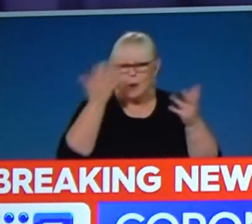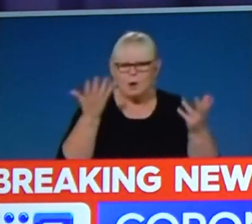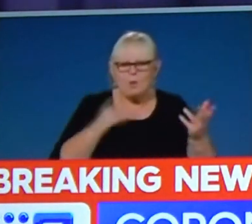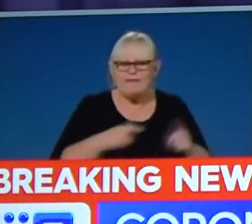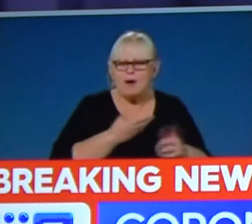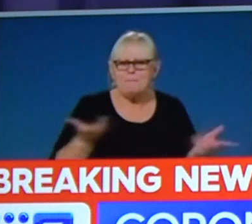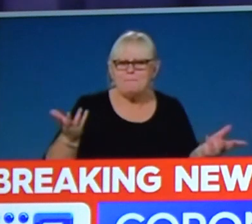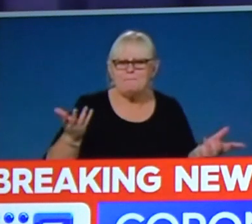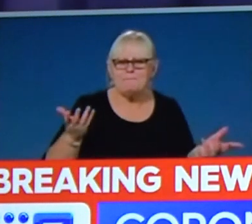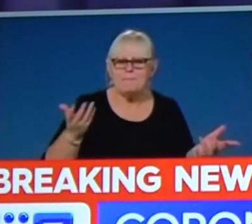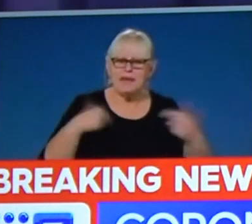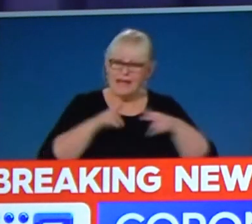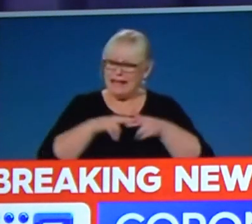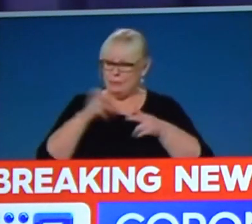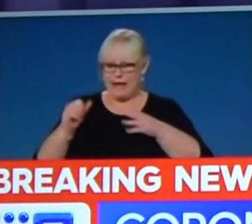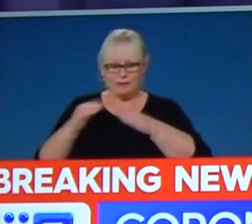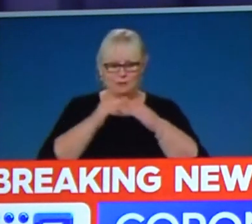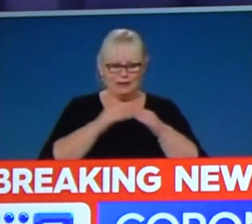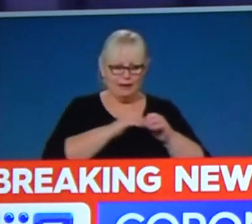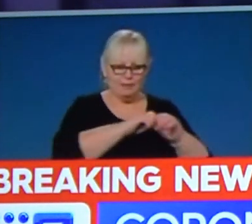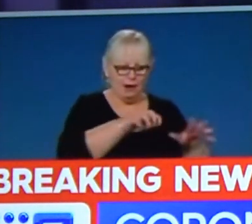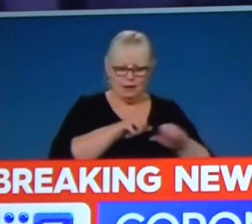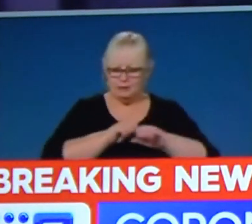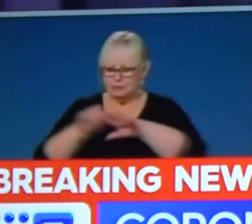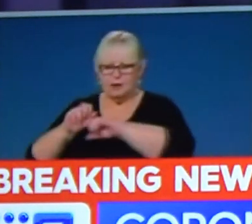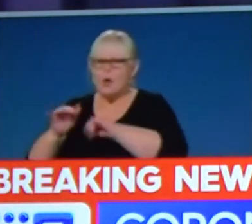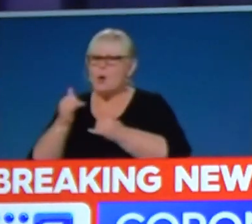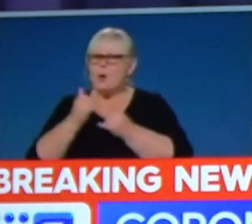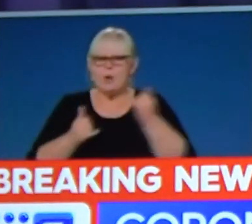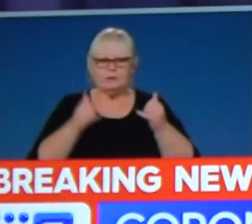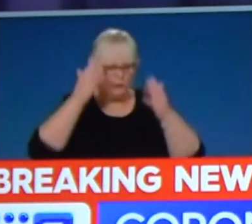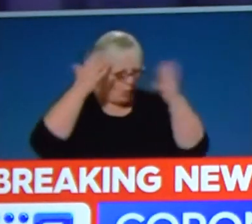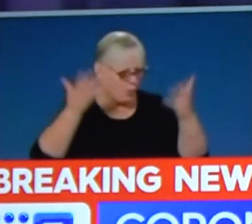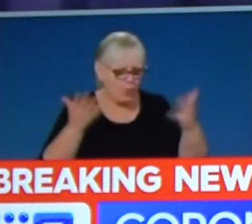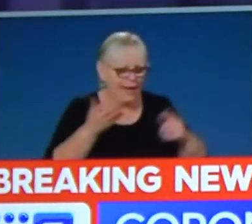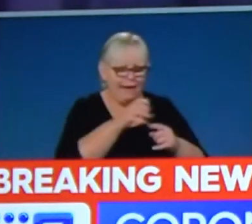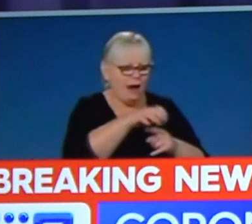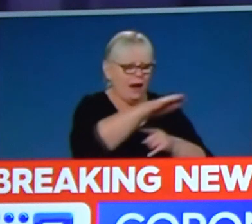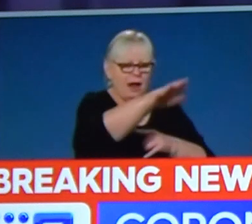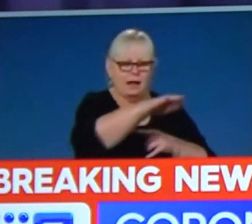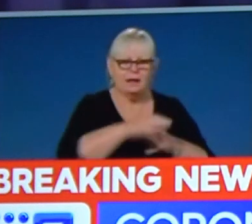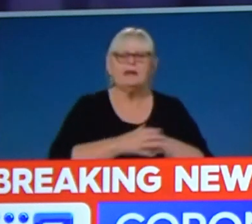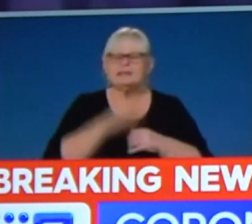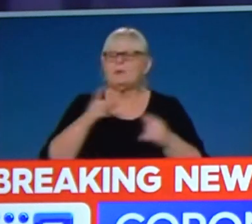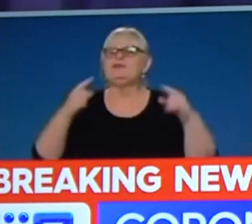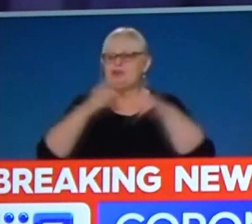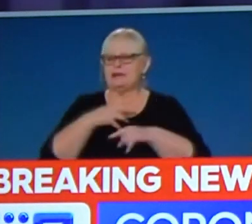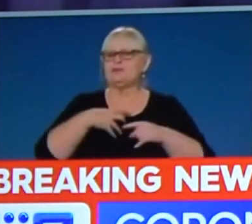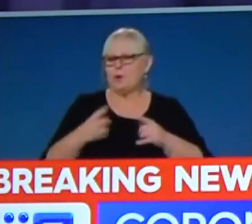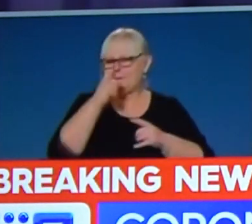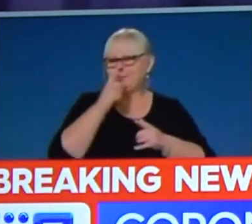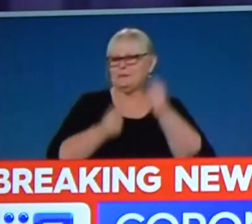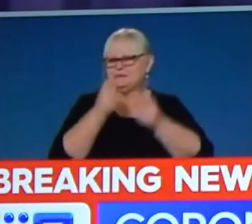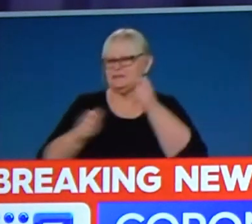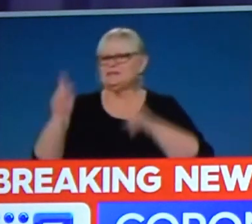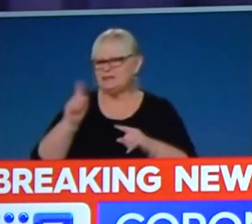because if you have outbreaks in the community, they can be much harder to detect, and so we've broadened the testing criteria in those areas